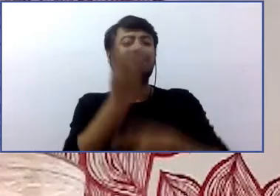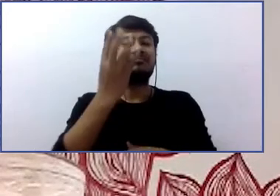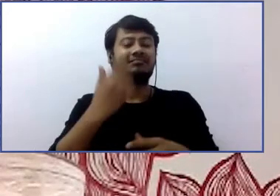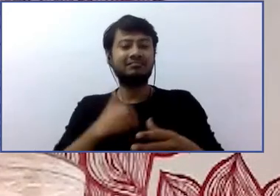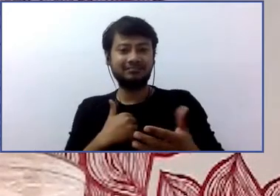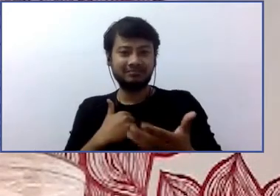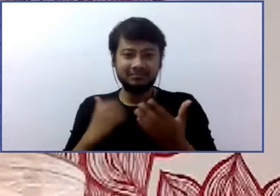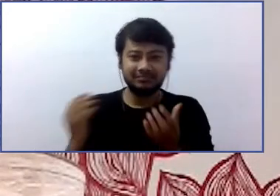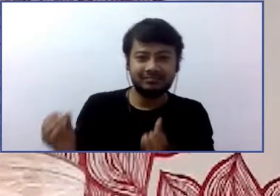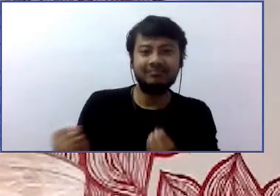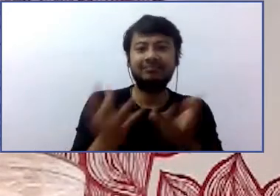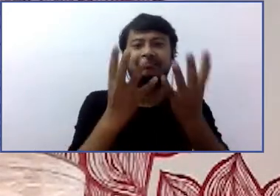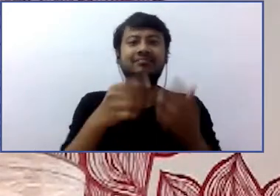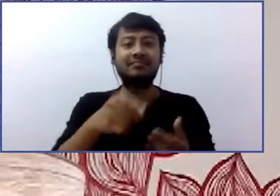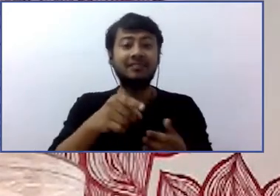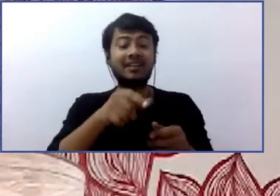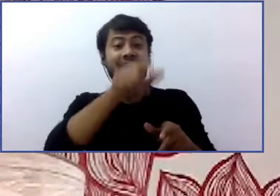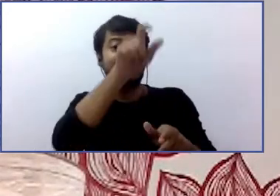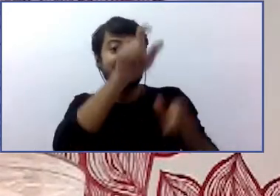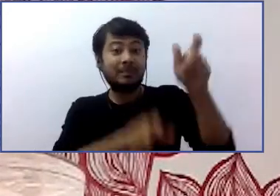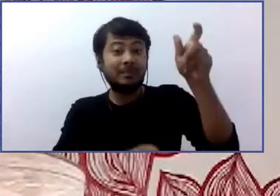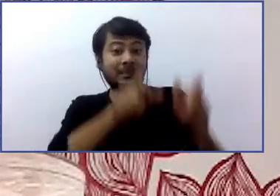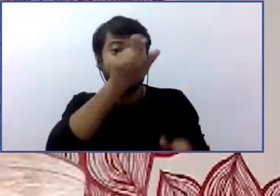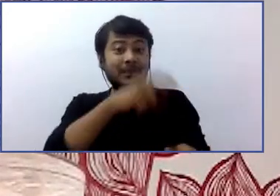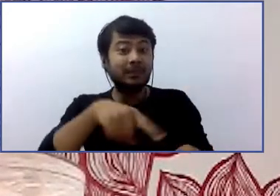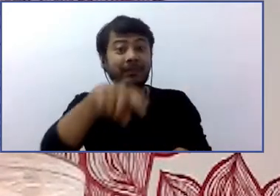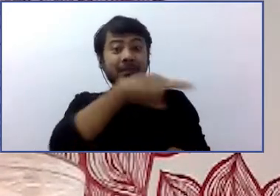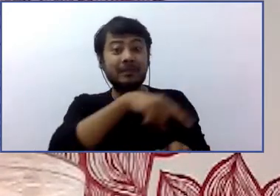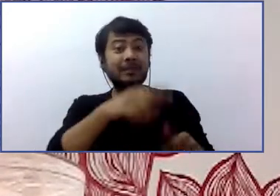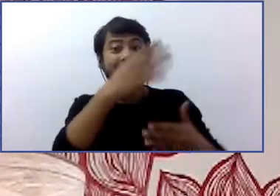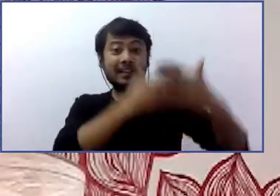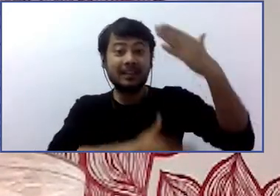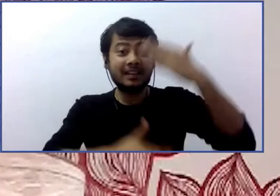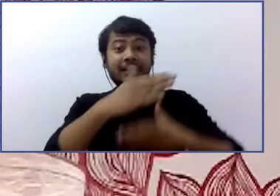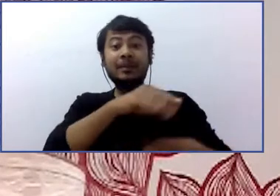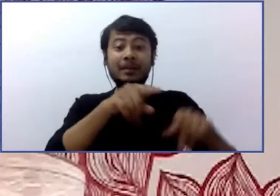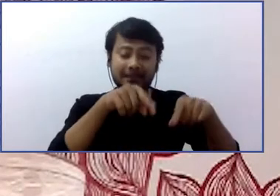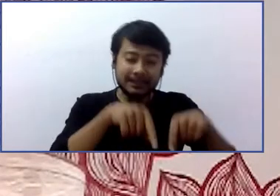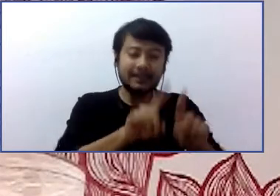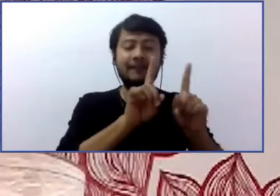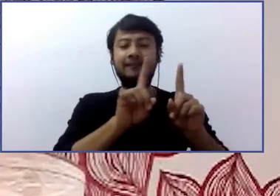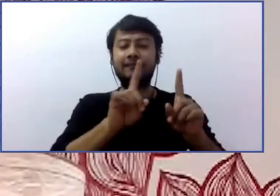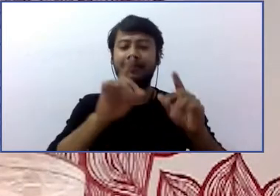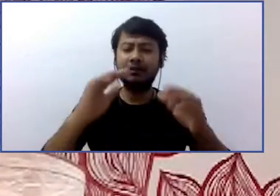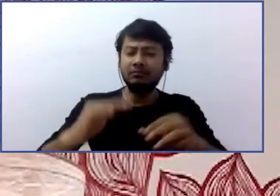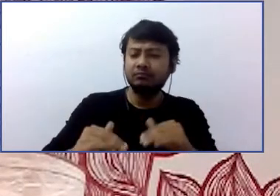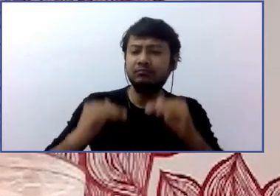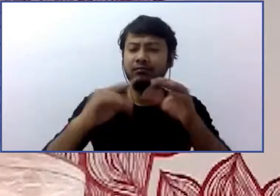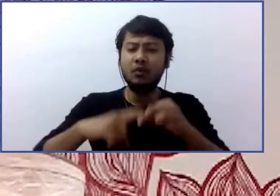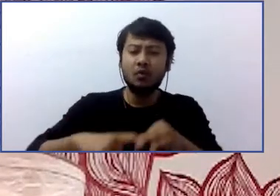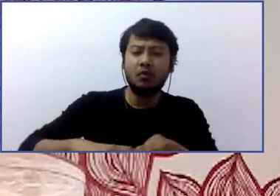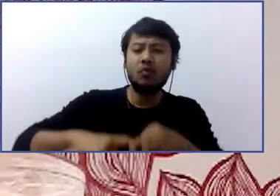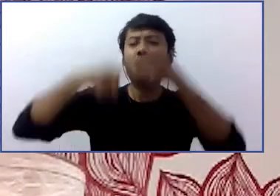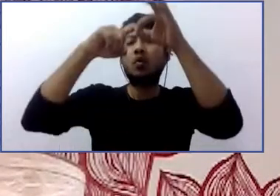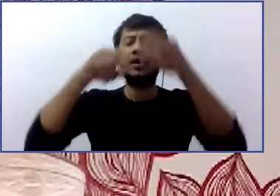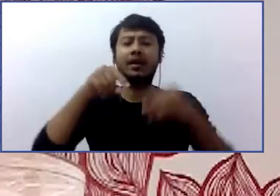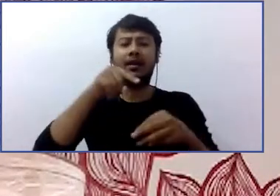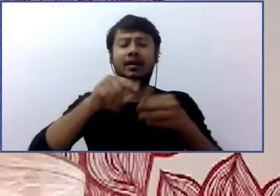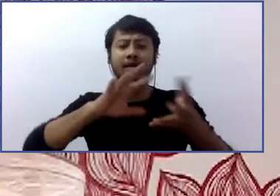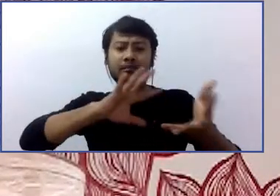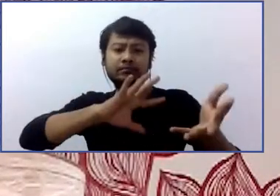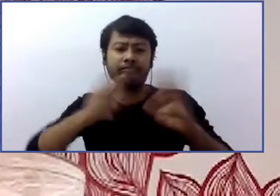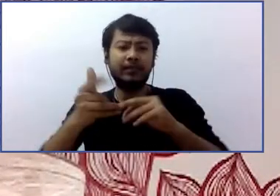are integrated to make high-end personal and lifestyle products. At Tickle Your Art, we are starting with